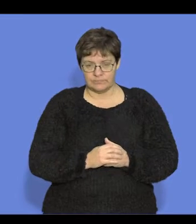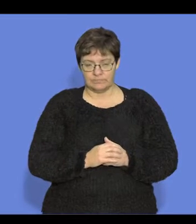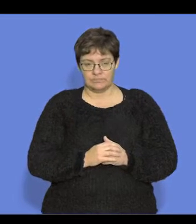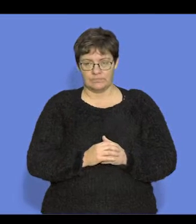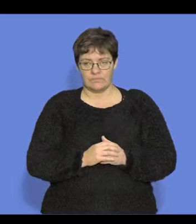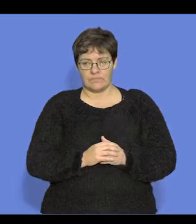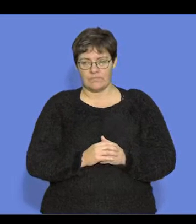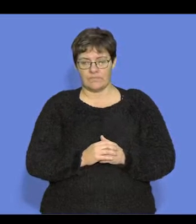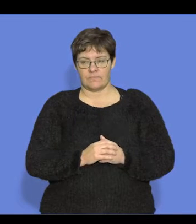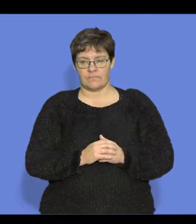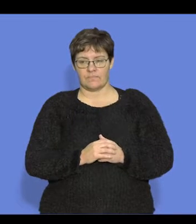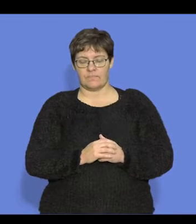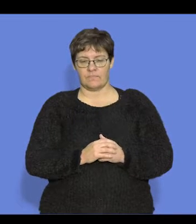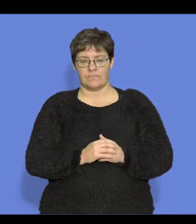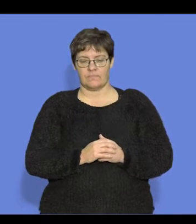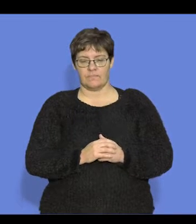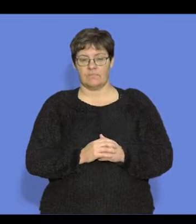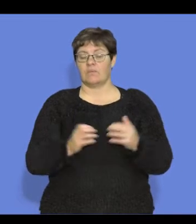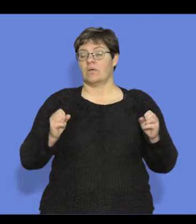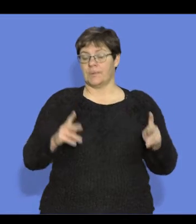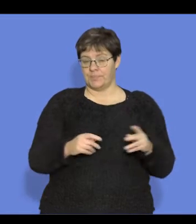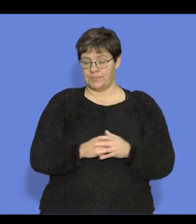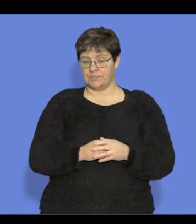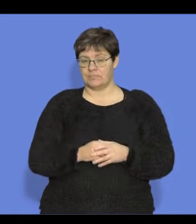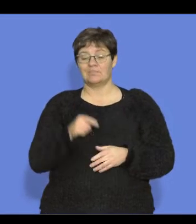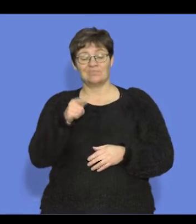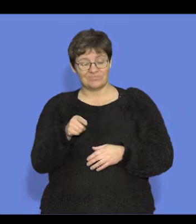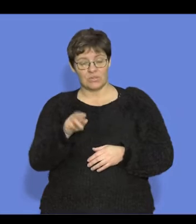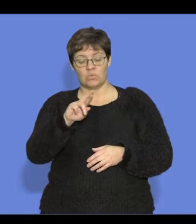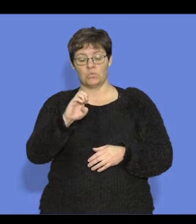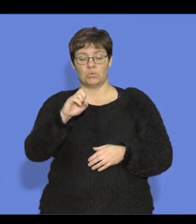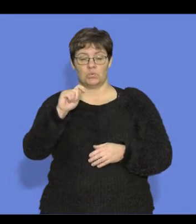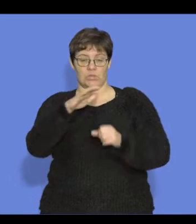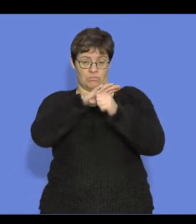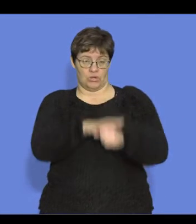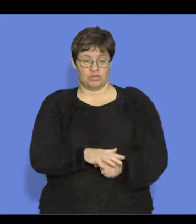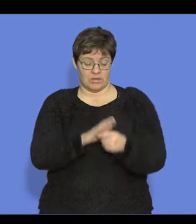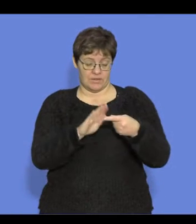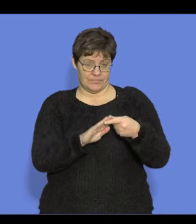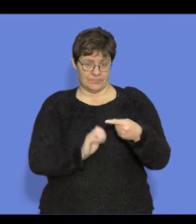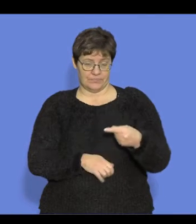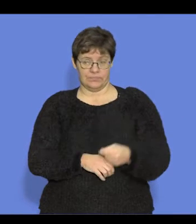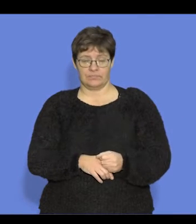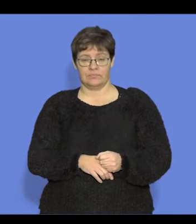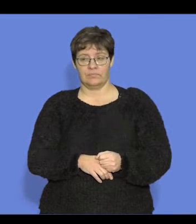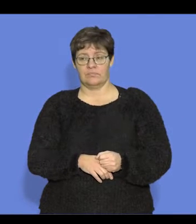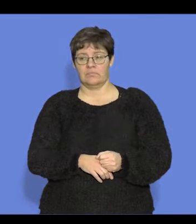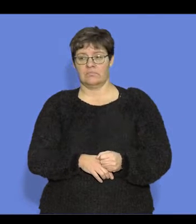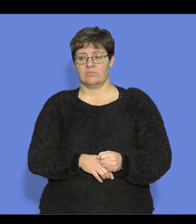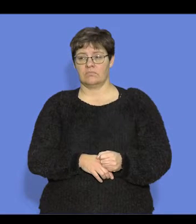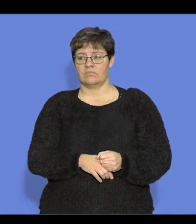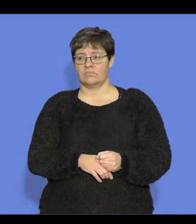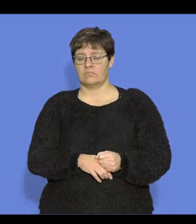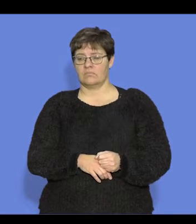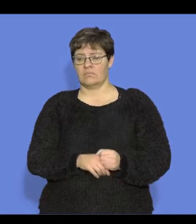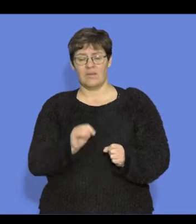up. Okay, this is root pressure. But it can't push water all the